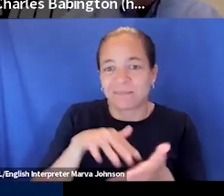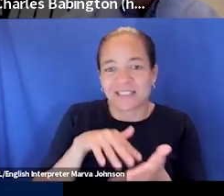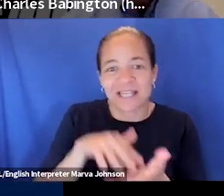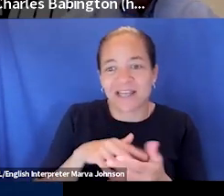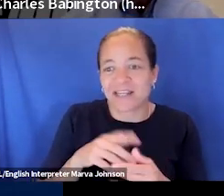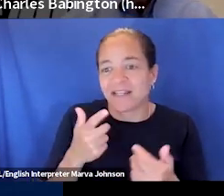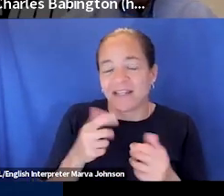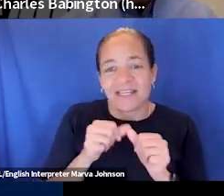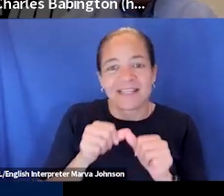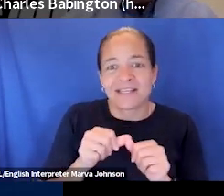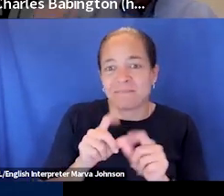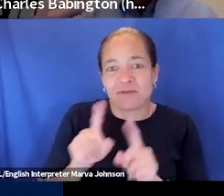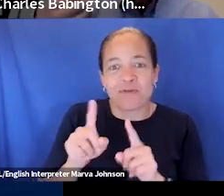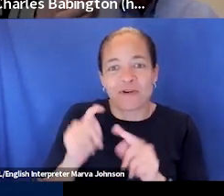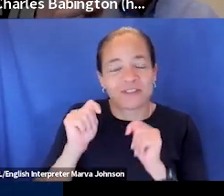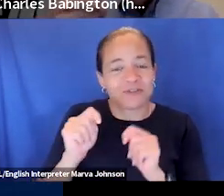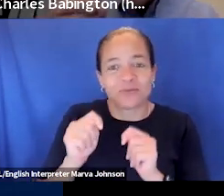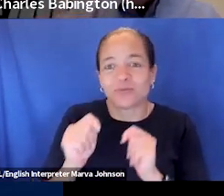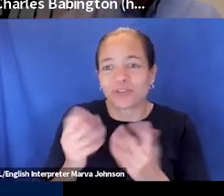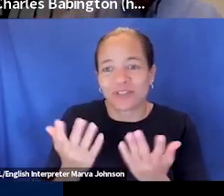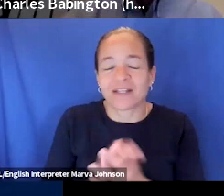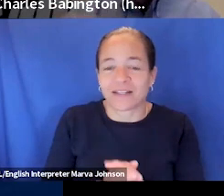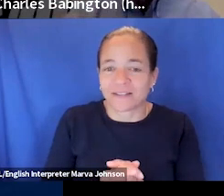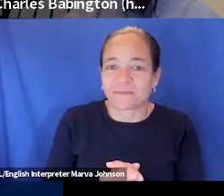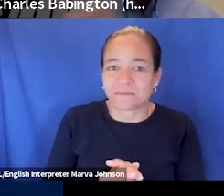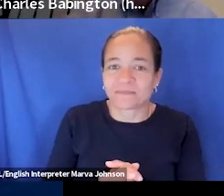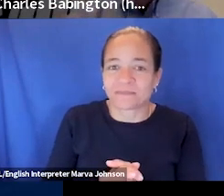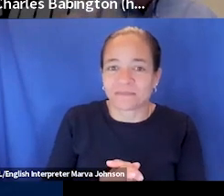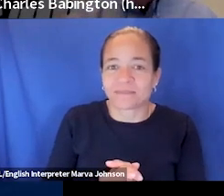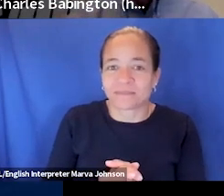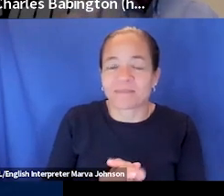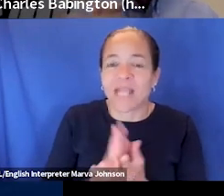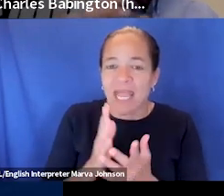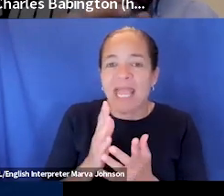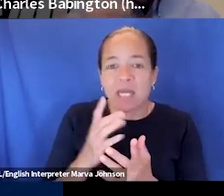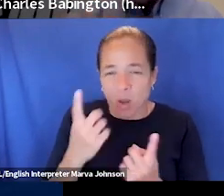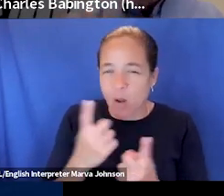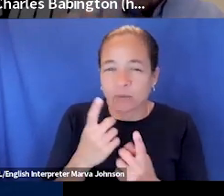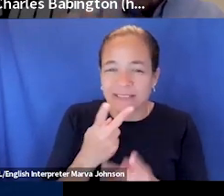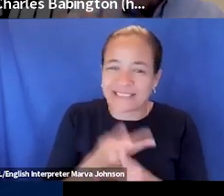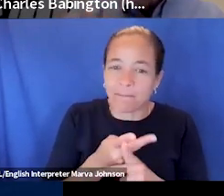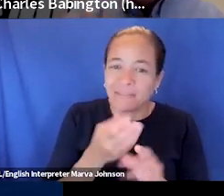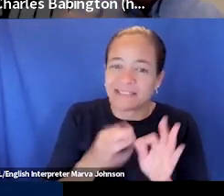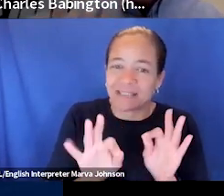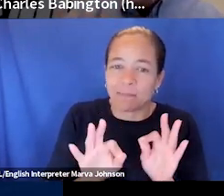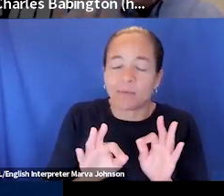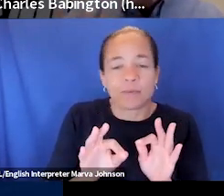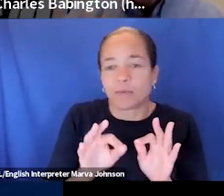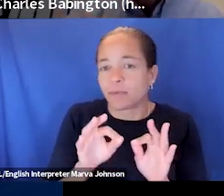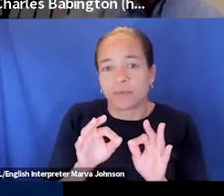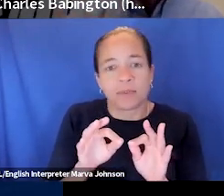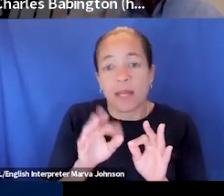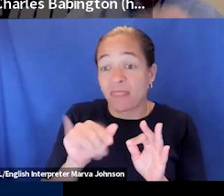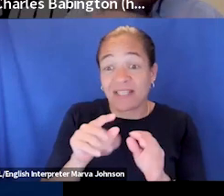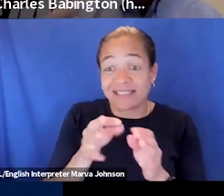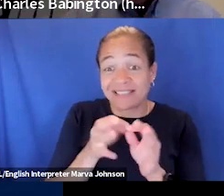to that tutor, and err on the side of keeping things simple. Don't try to make the sentences